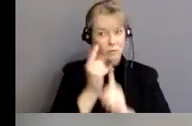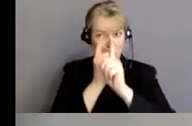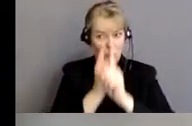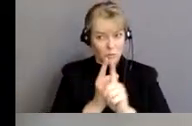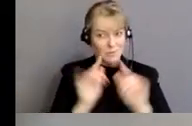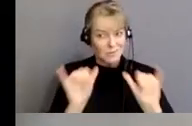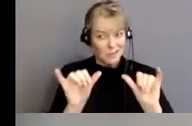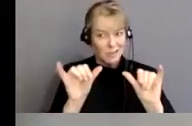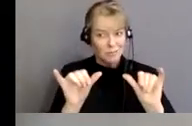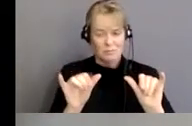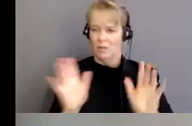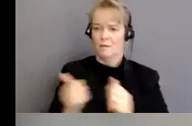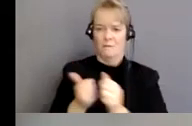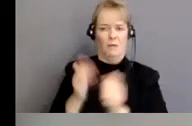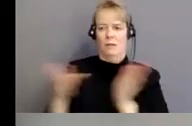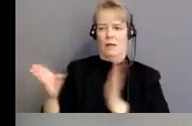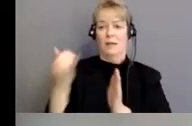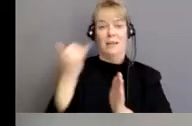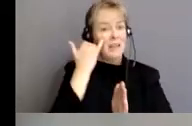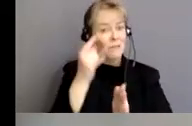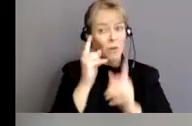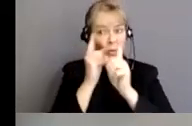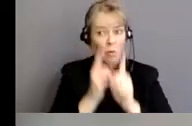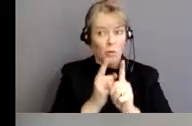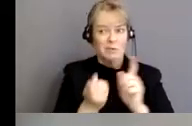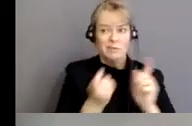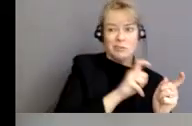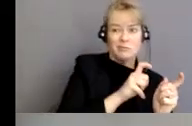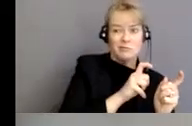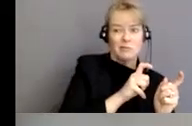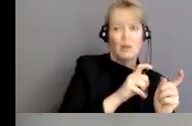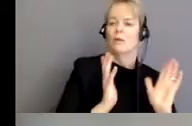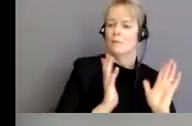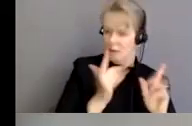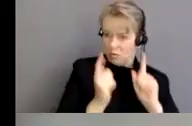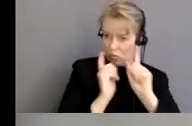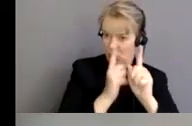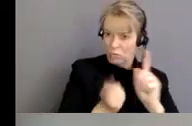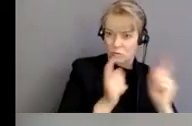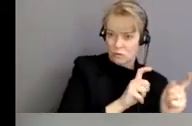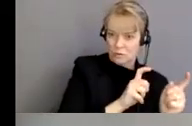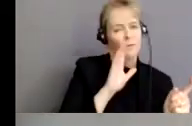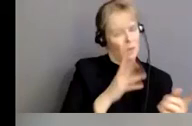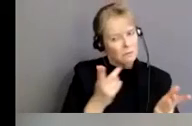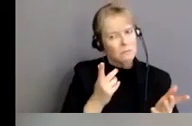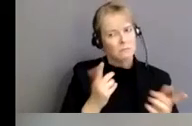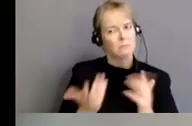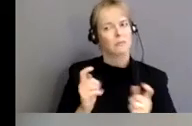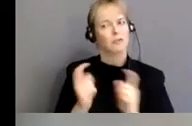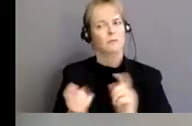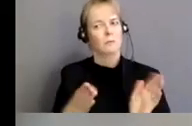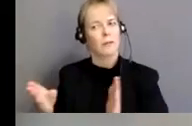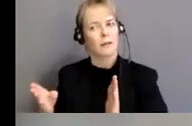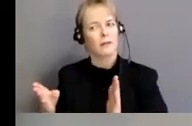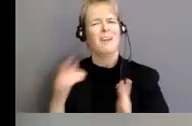then maybe you need to make adjustments to your plan. And that's when it leads to having that discussion with your financial representative, because they know